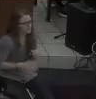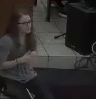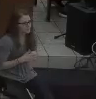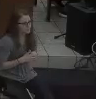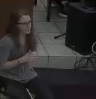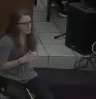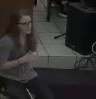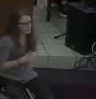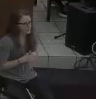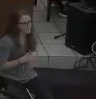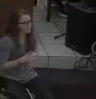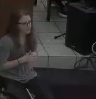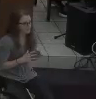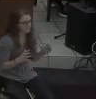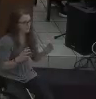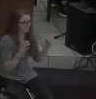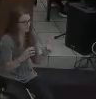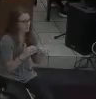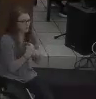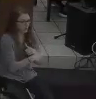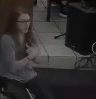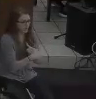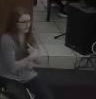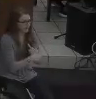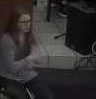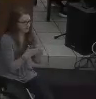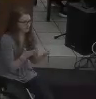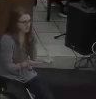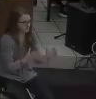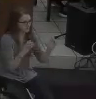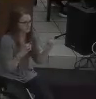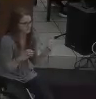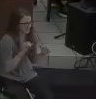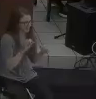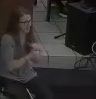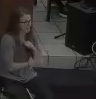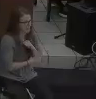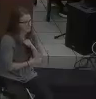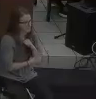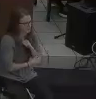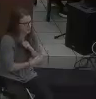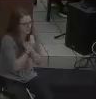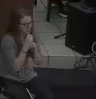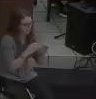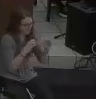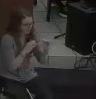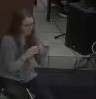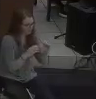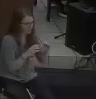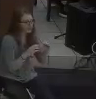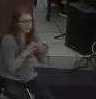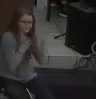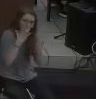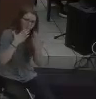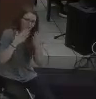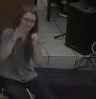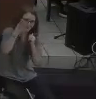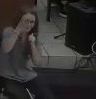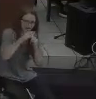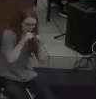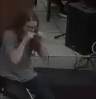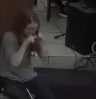that he took the bread at that Passover meal, and he gave thanks to you, God, for it, and he